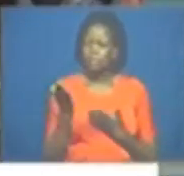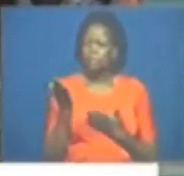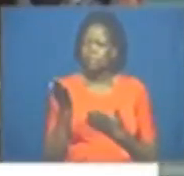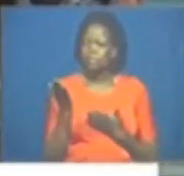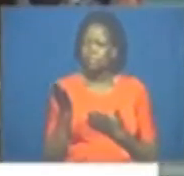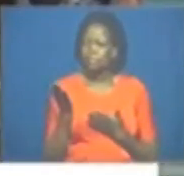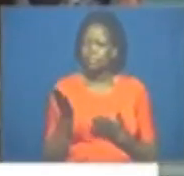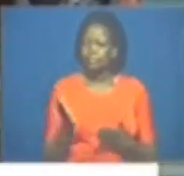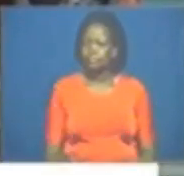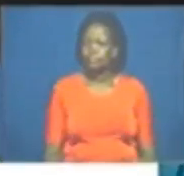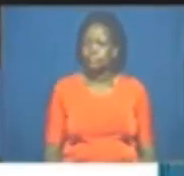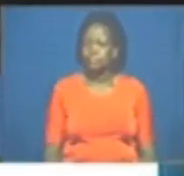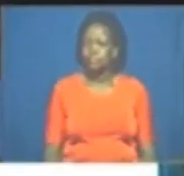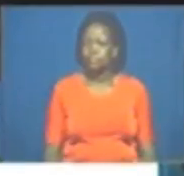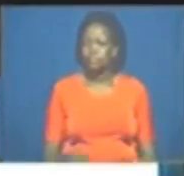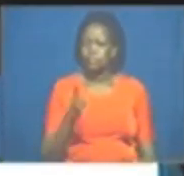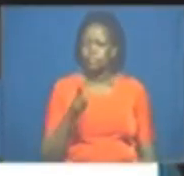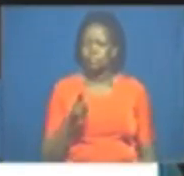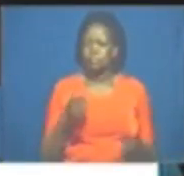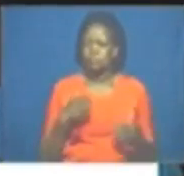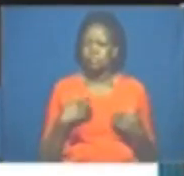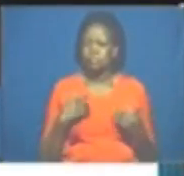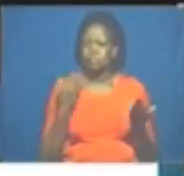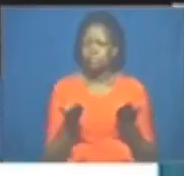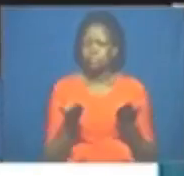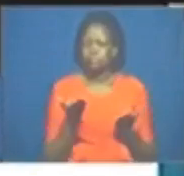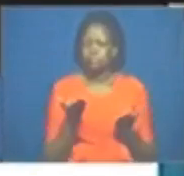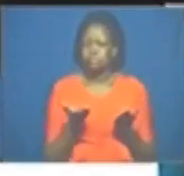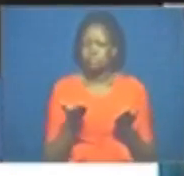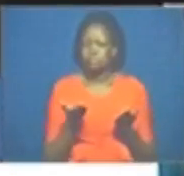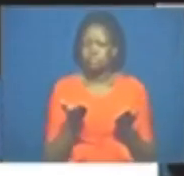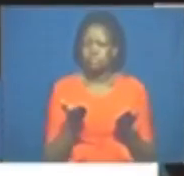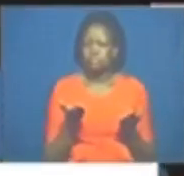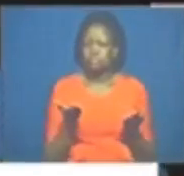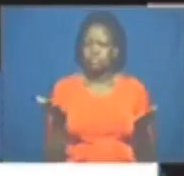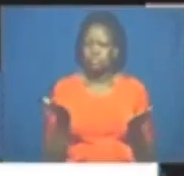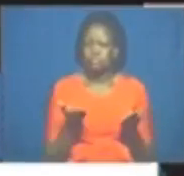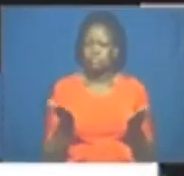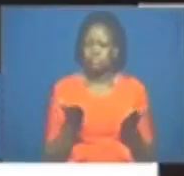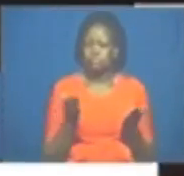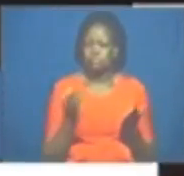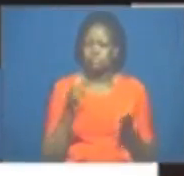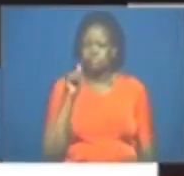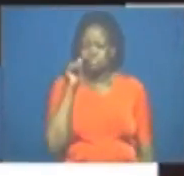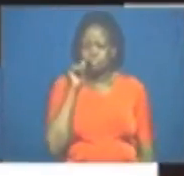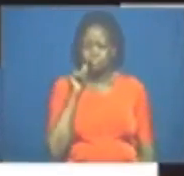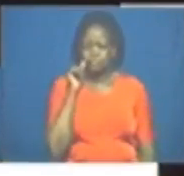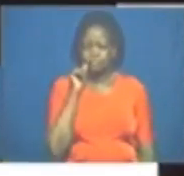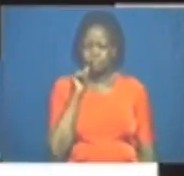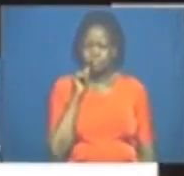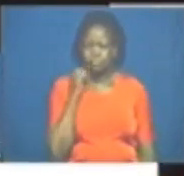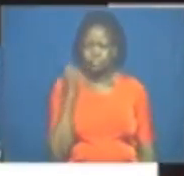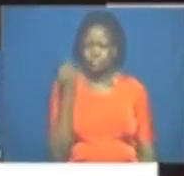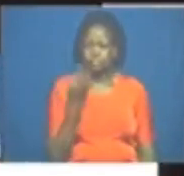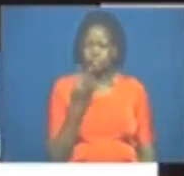shall be having a service at All Saints Cathedral on Wednesday